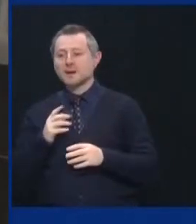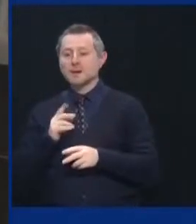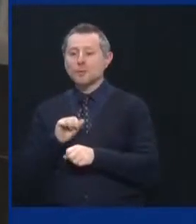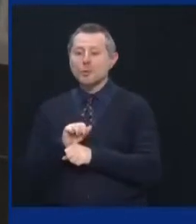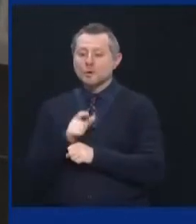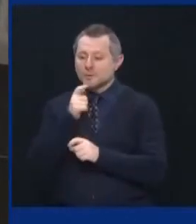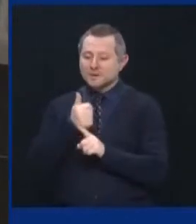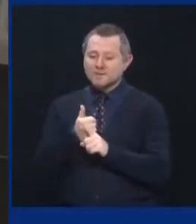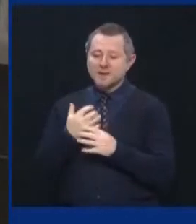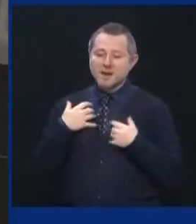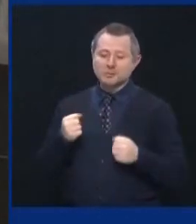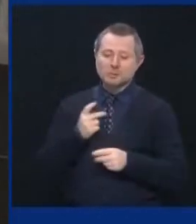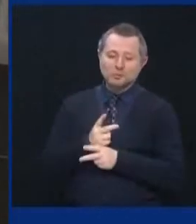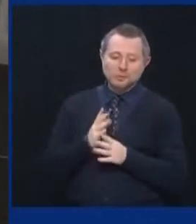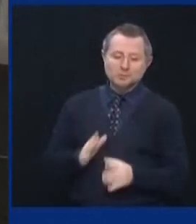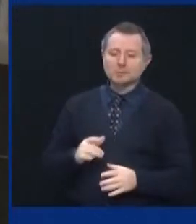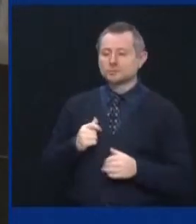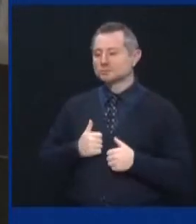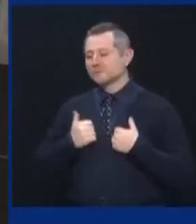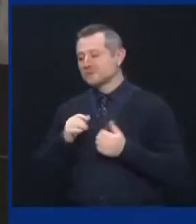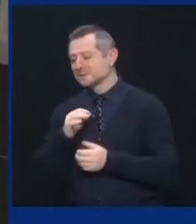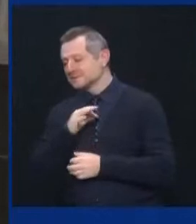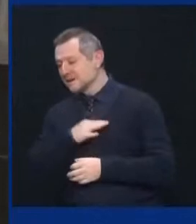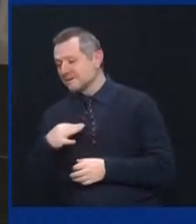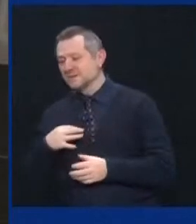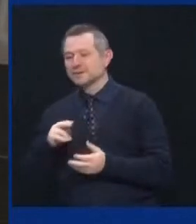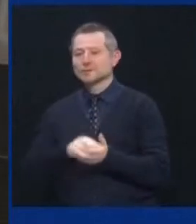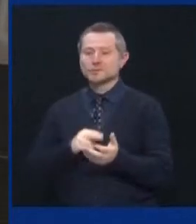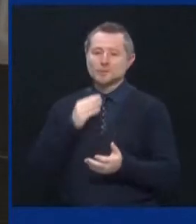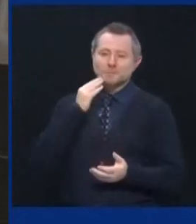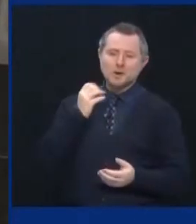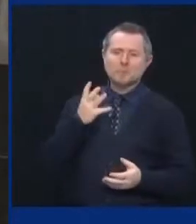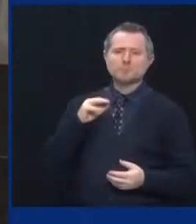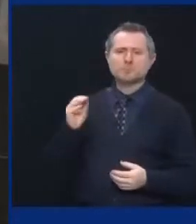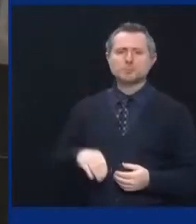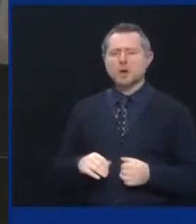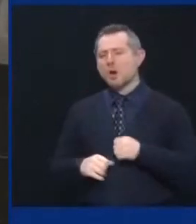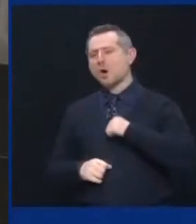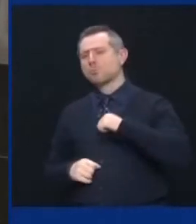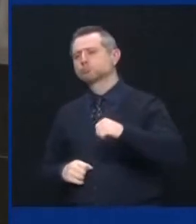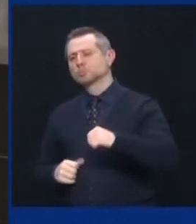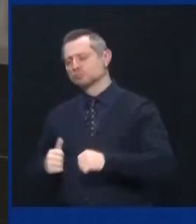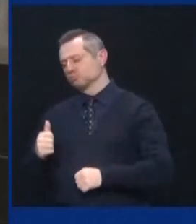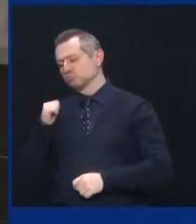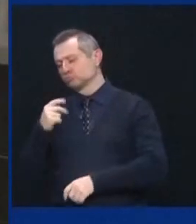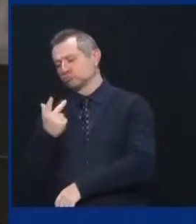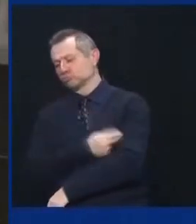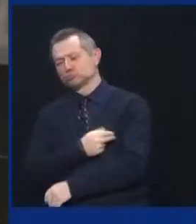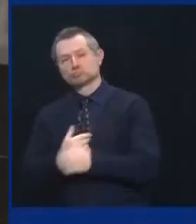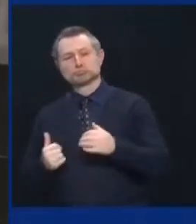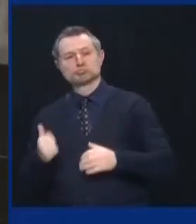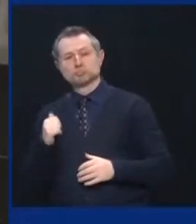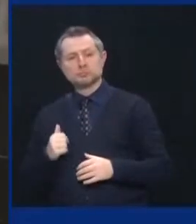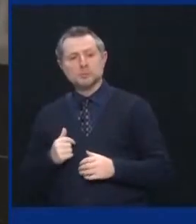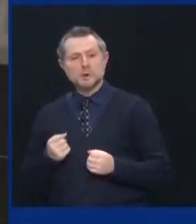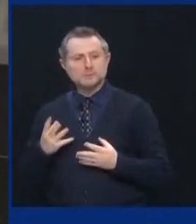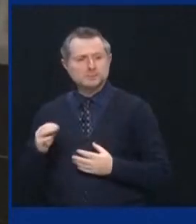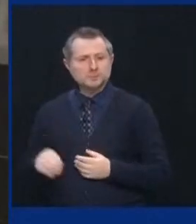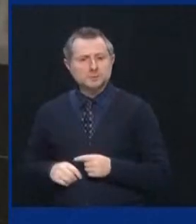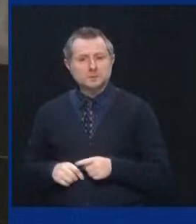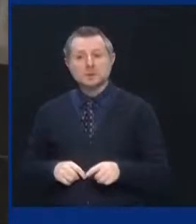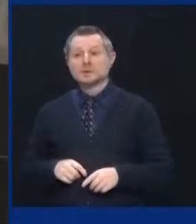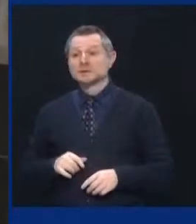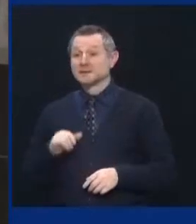homes, residents, and staff? Is there a percentage of those that have refused to take the vaccine that you guys have been tracking? And